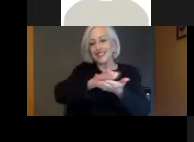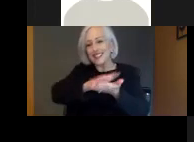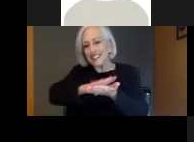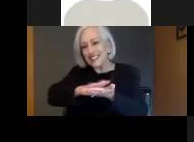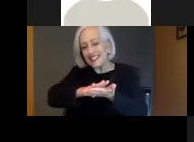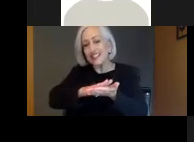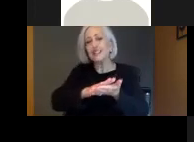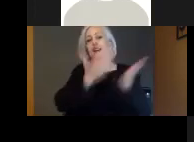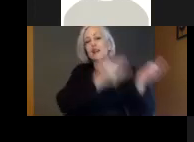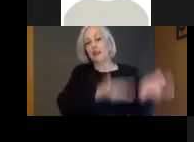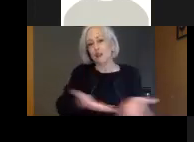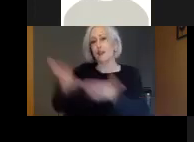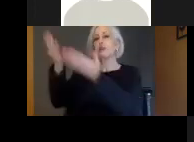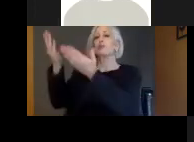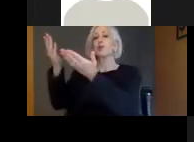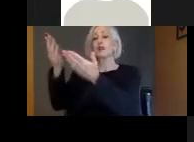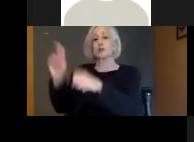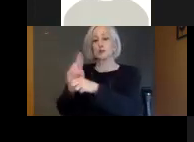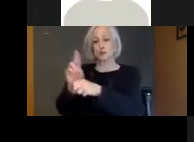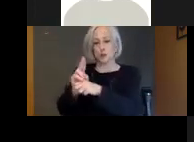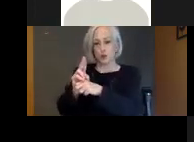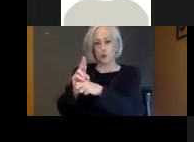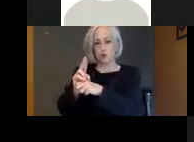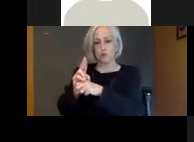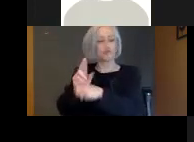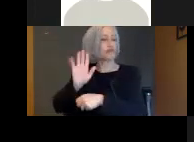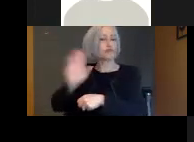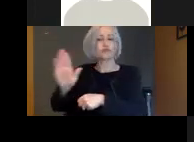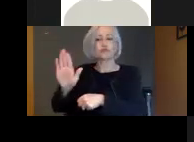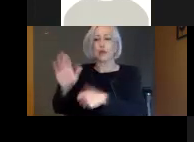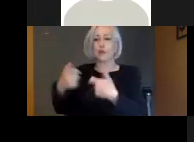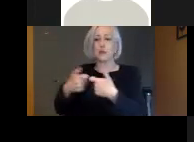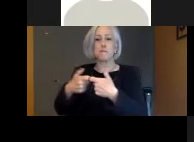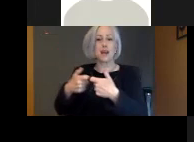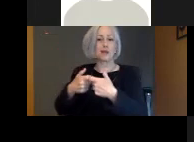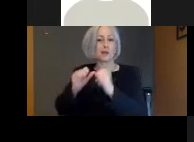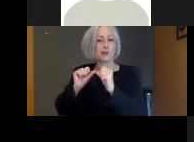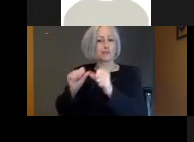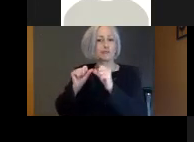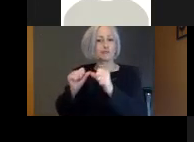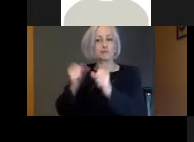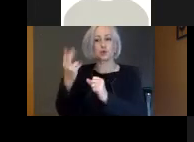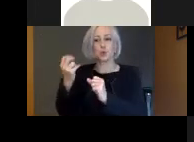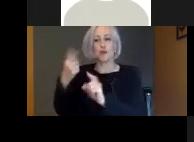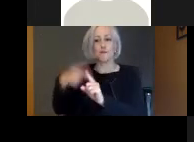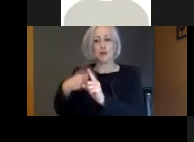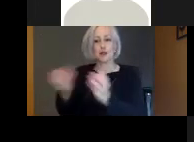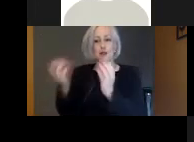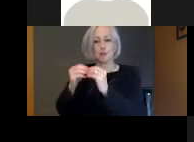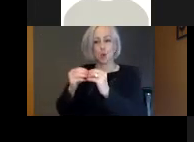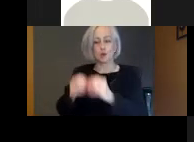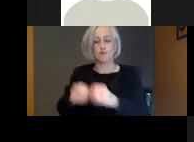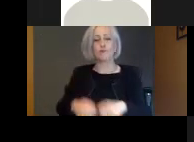over and use. And the battery life is still used for 8 or 12 months more. Next